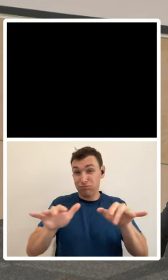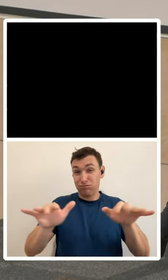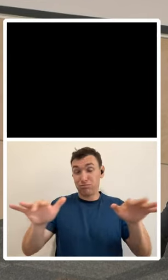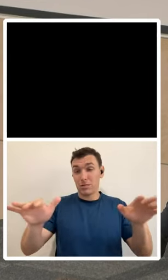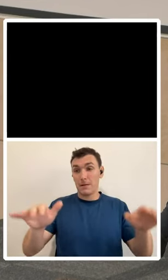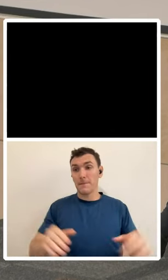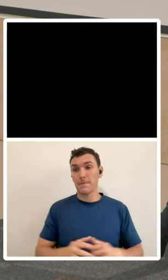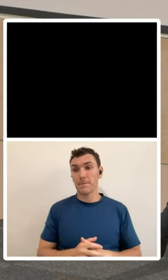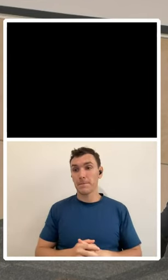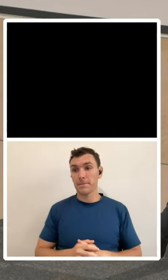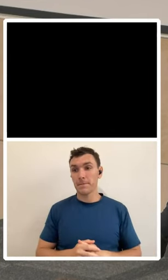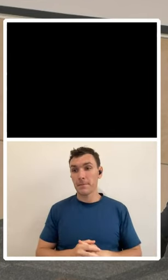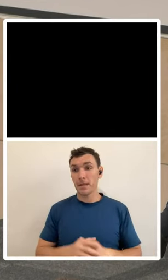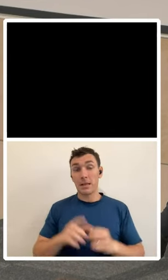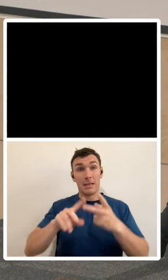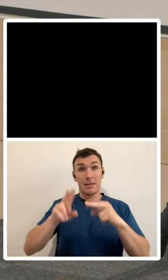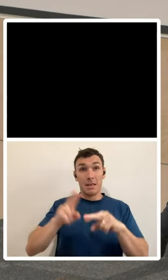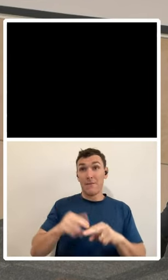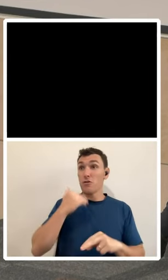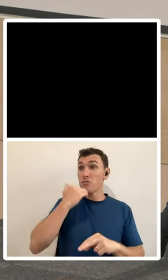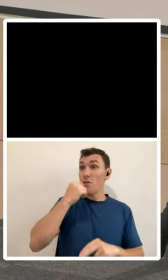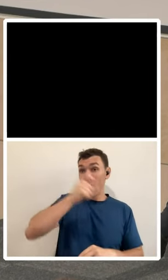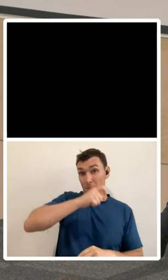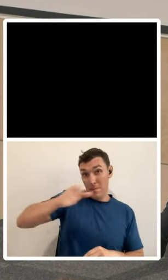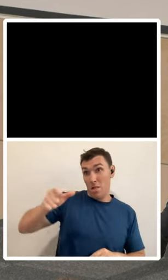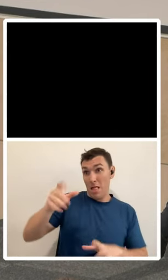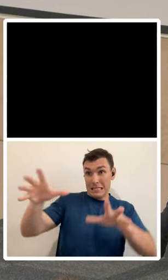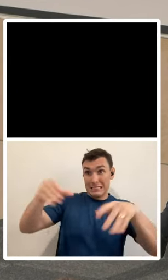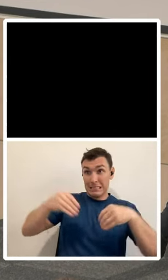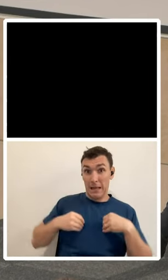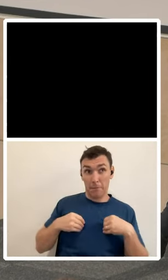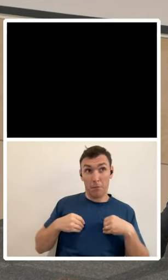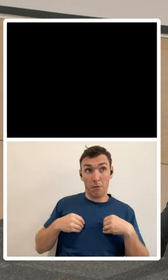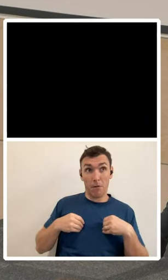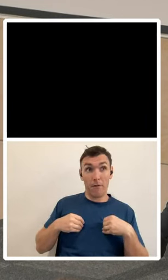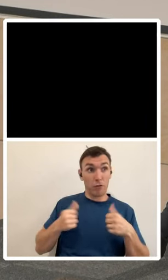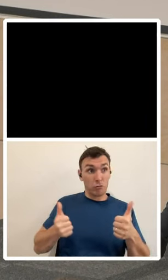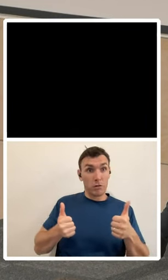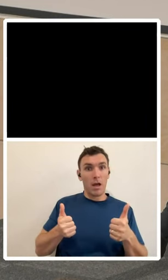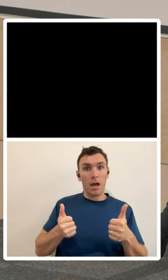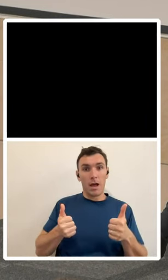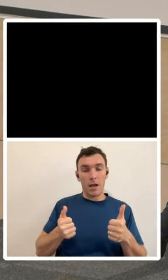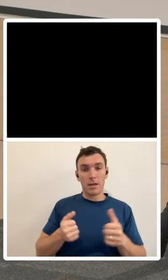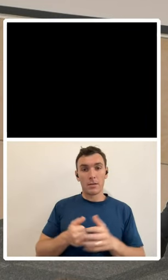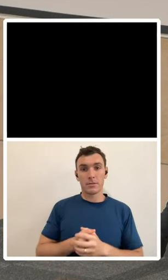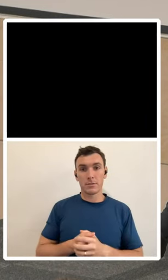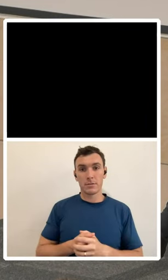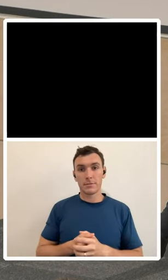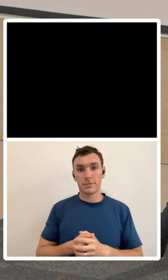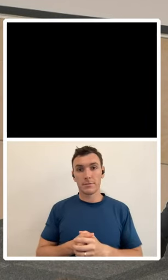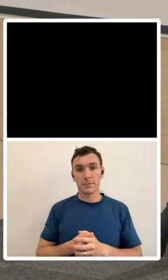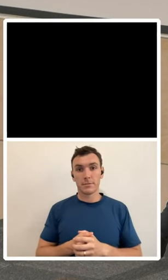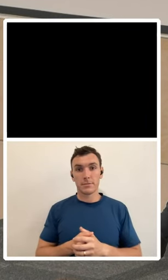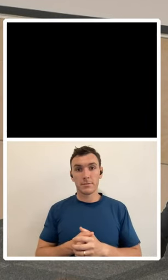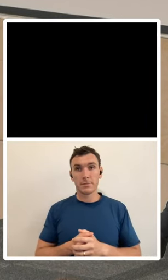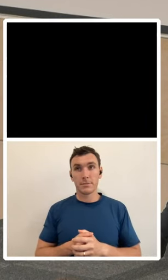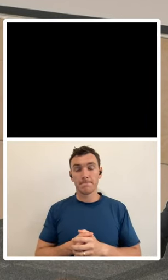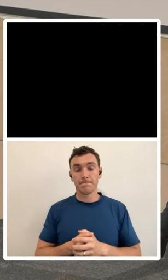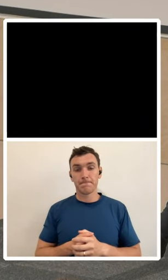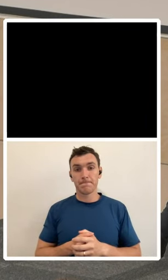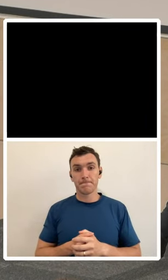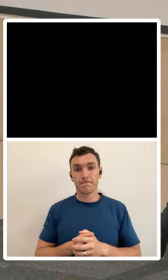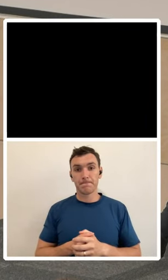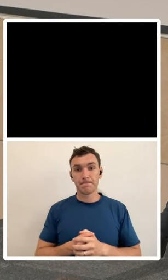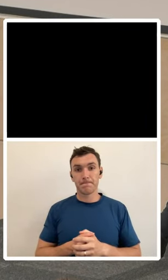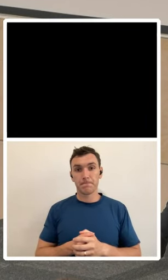historically, the one time we got this, a decrease in inequality, we all got it. And that was because it was broadly understood that we needed it. I